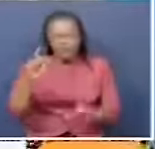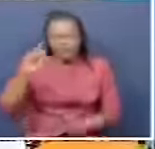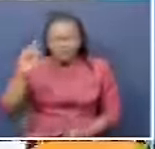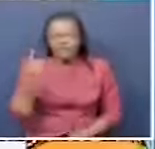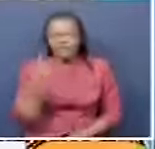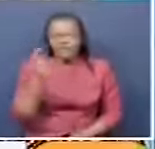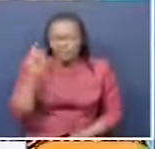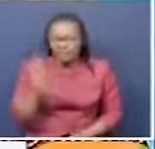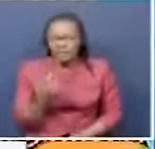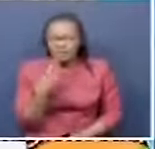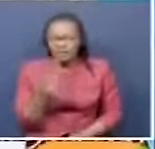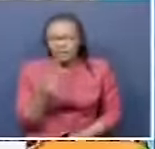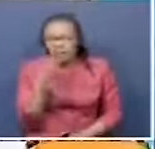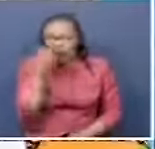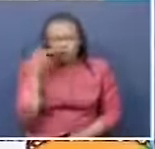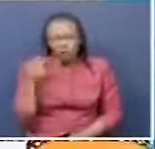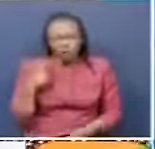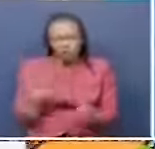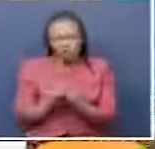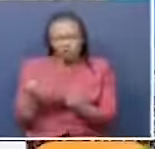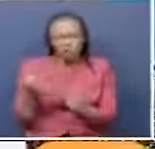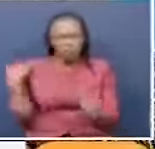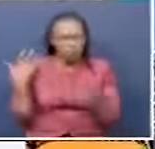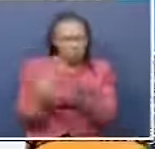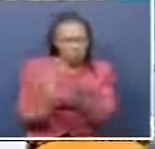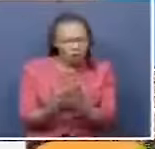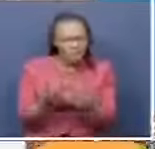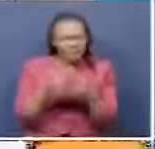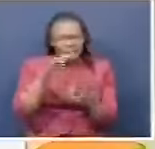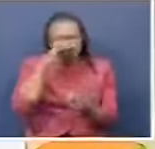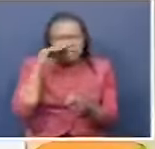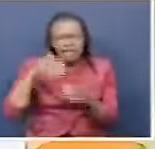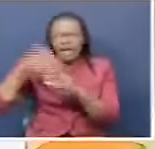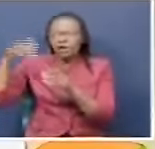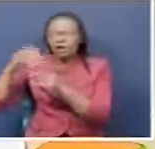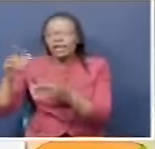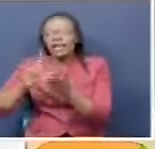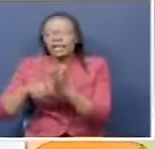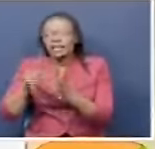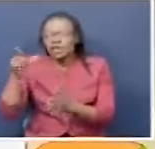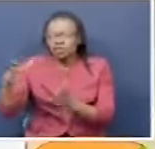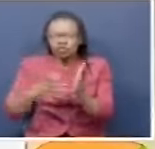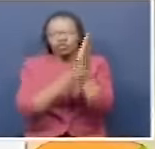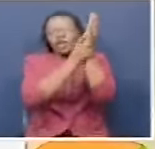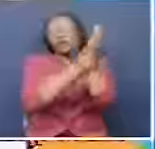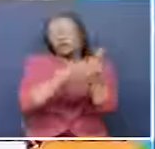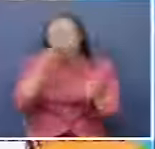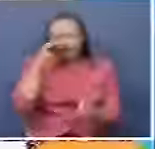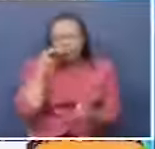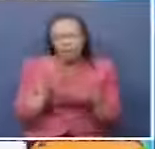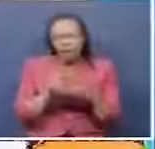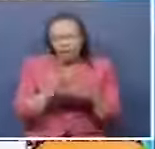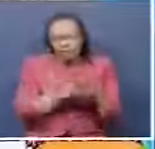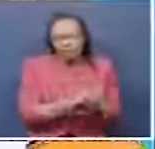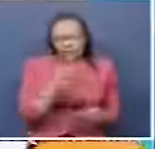I have been with you through thick and thin. This guy has been out there. Then he comes and you're telling him, you're not even, not only are you not running, yeah. I mean, that I was